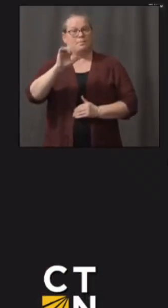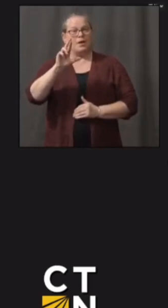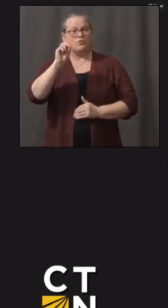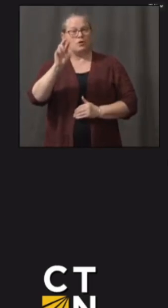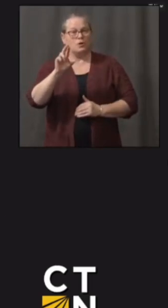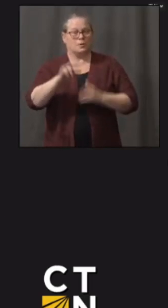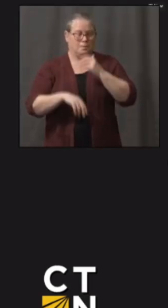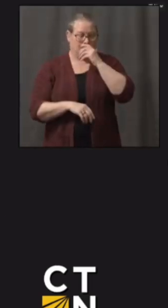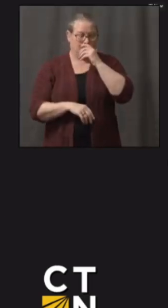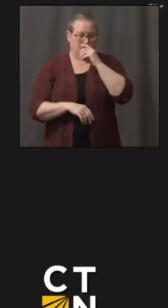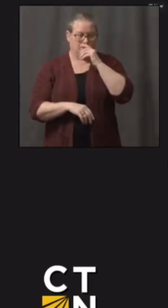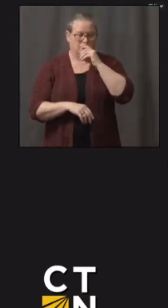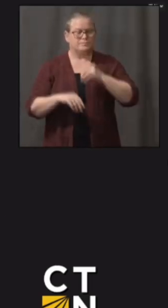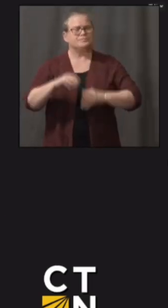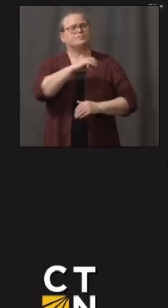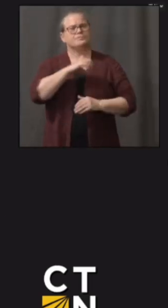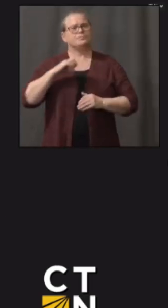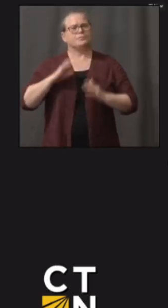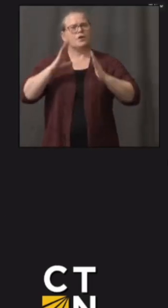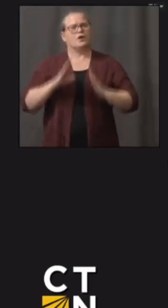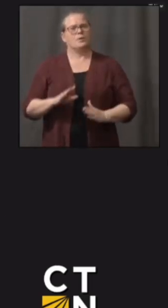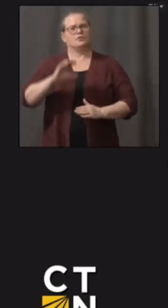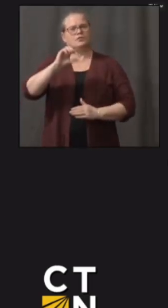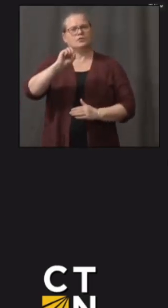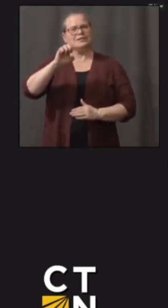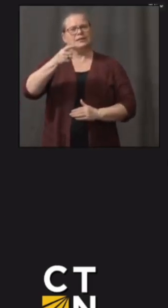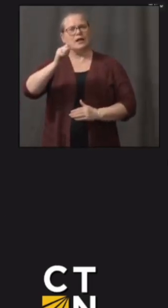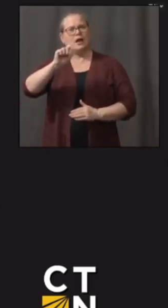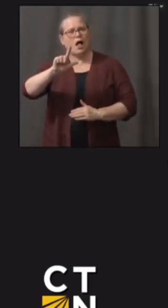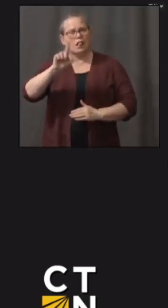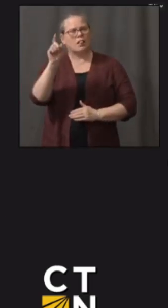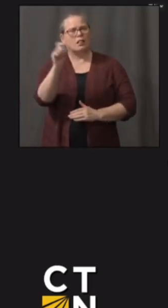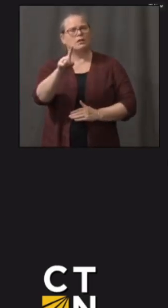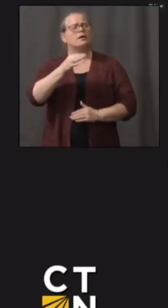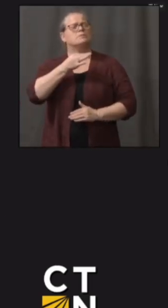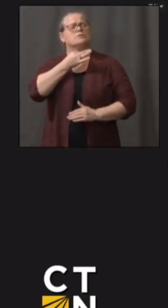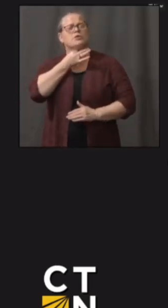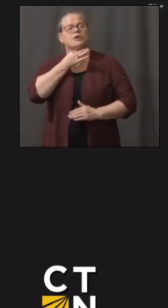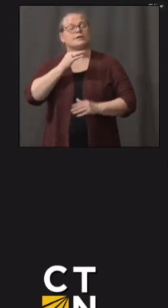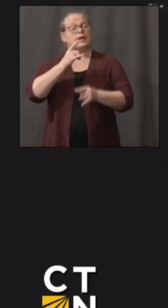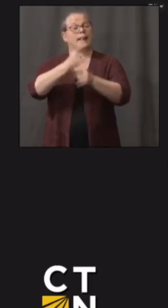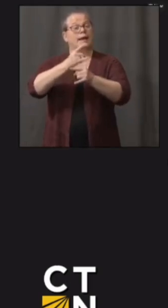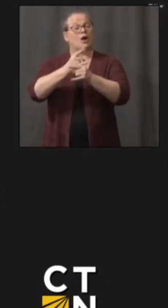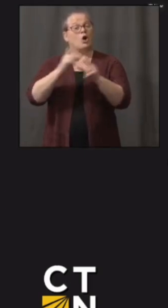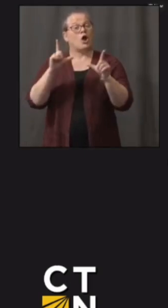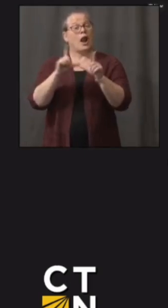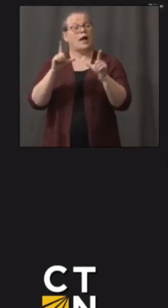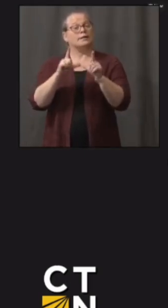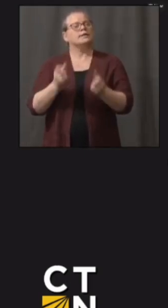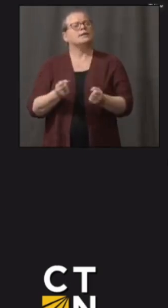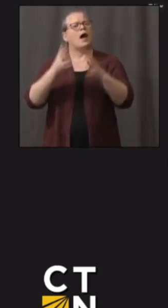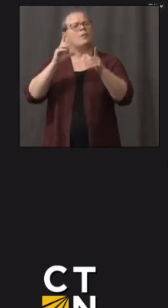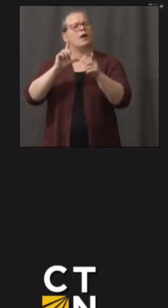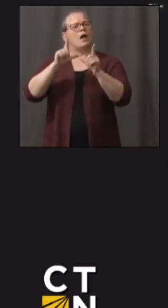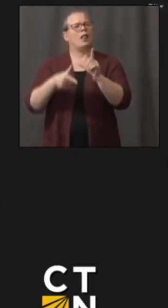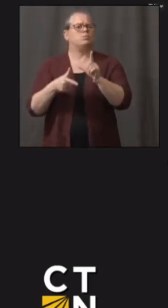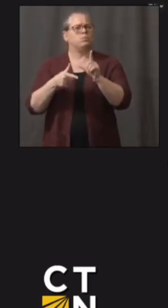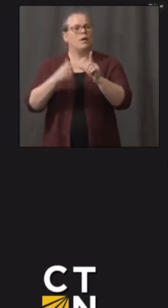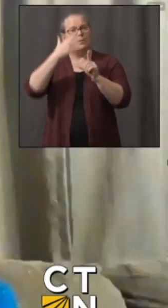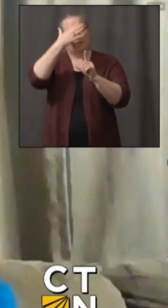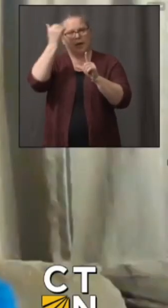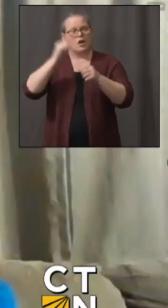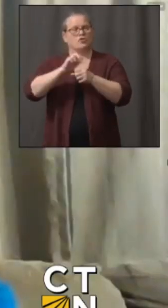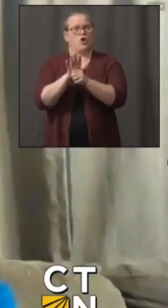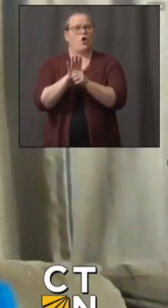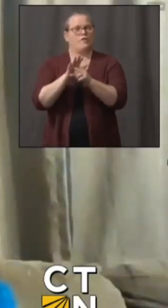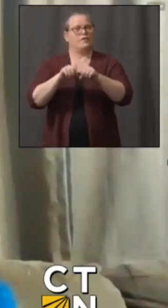Commissioner Siegel, how many liquor licenses has the department suspended due to COVID violations?